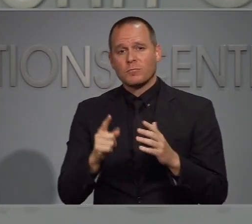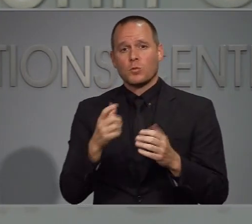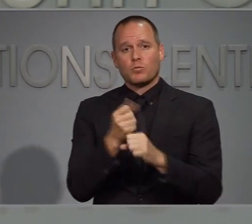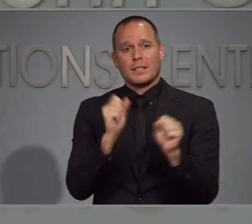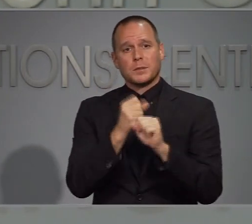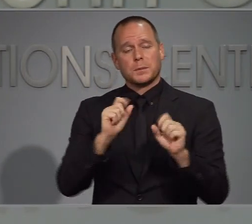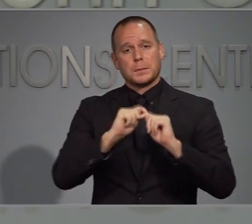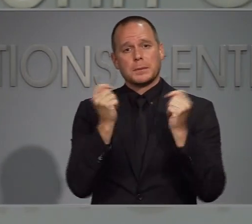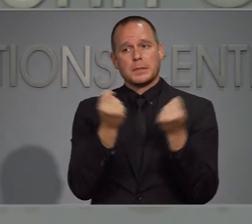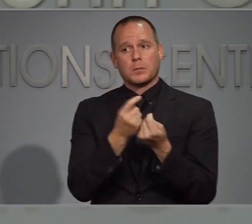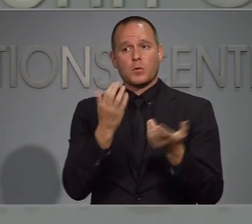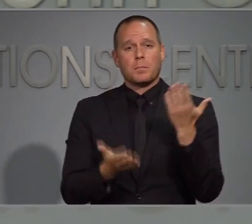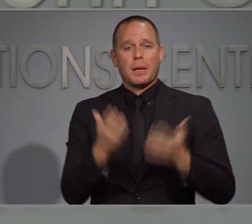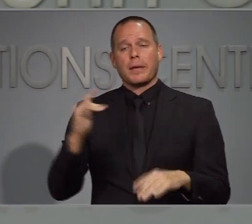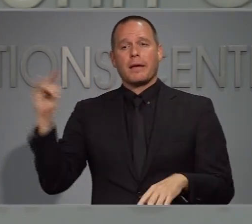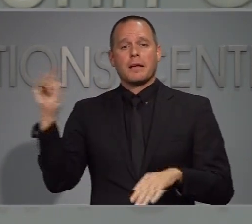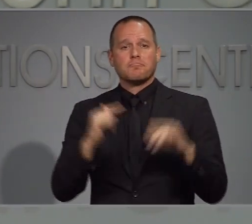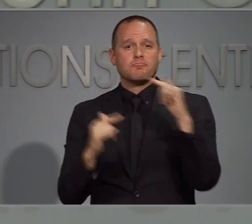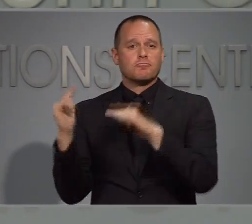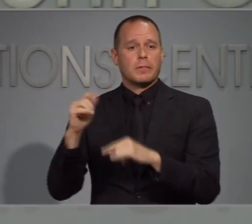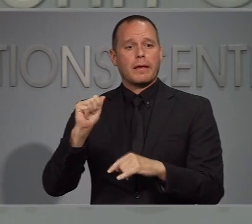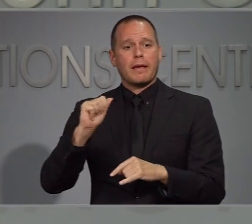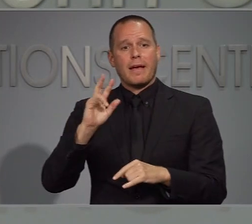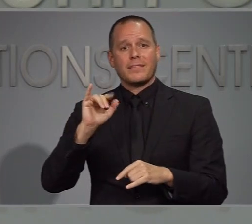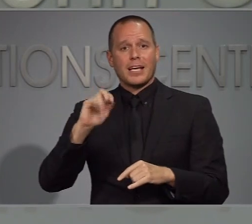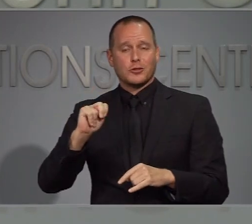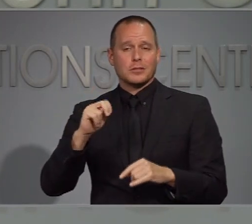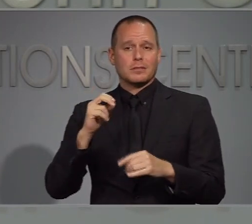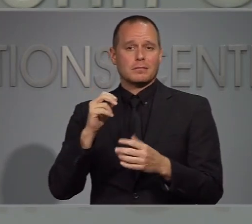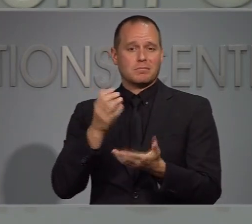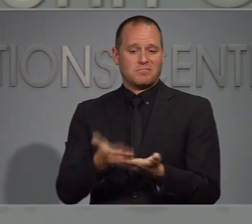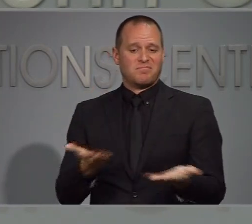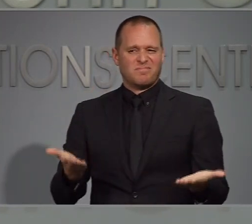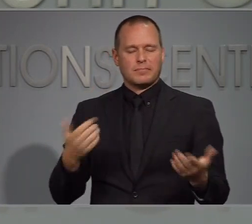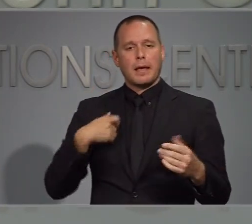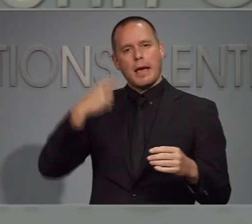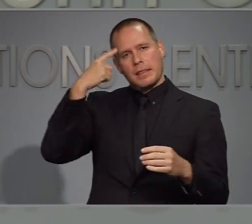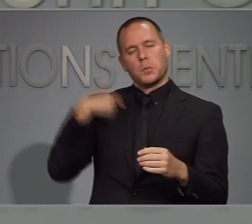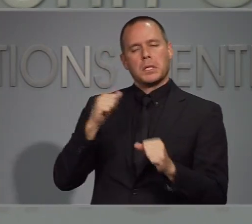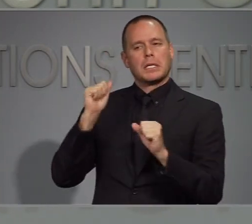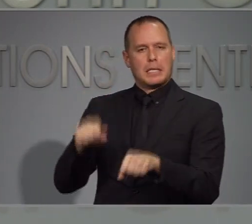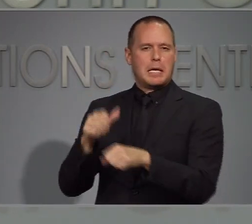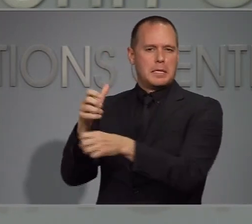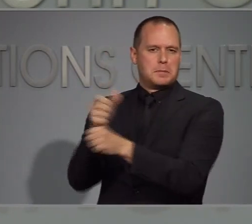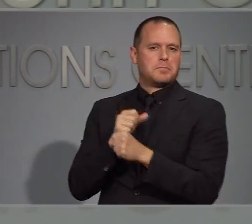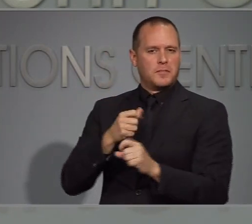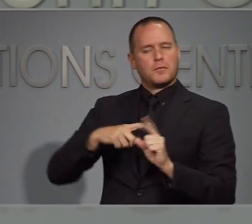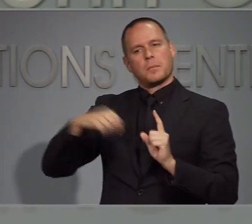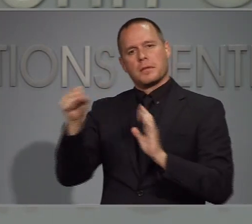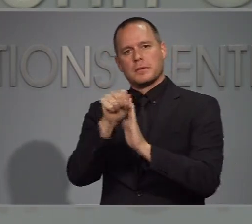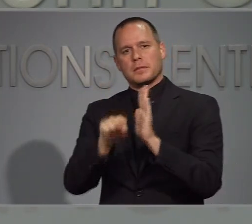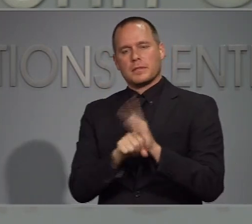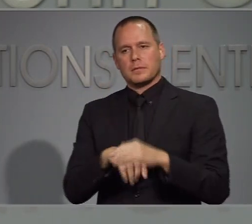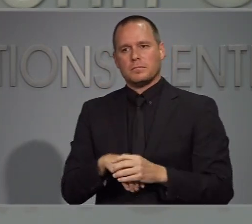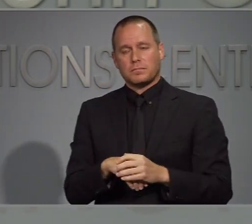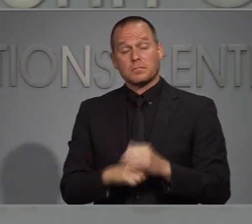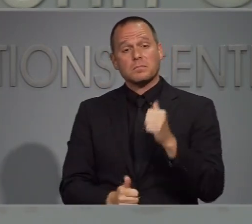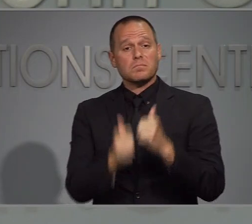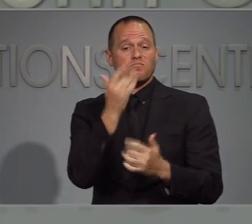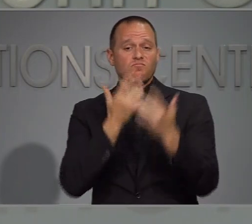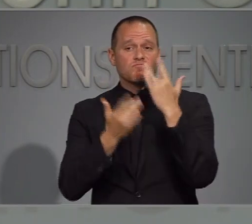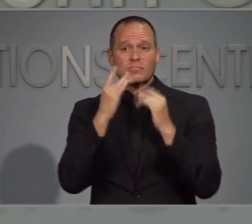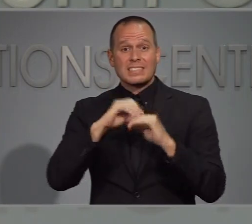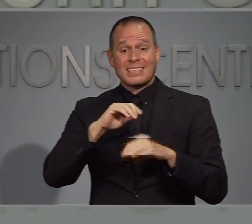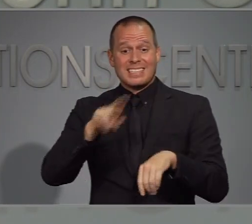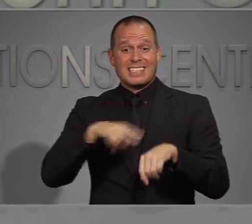aviation assets, but we believe that we could get those assets. We think that basically the largest shortage of assets in the